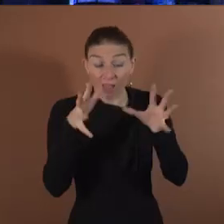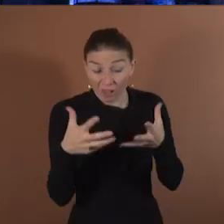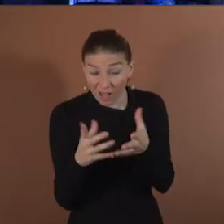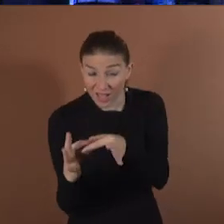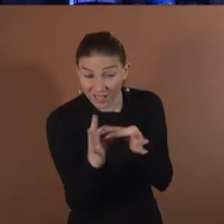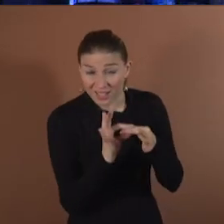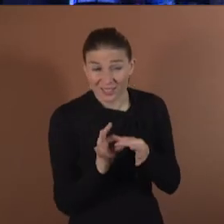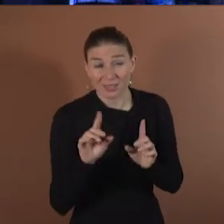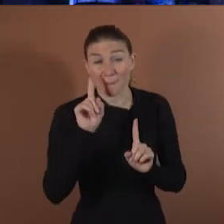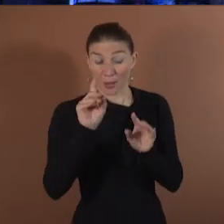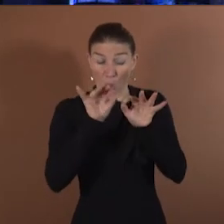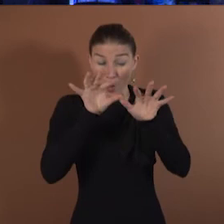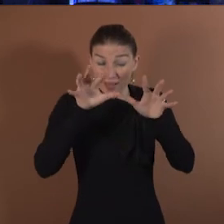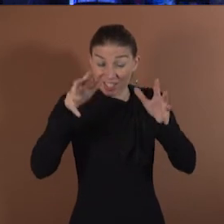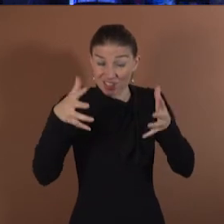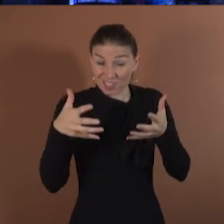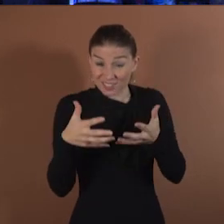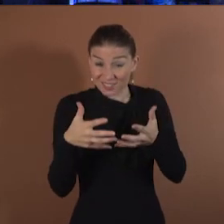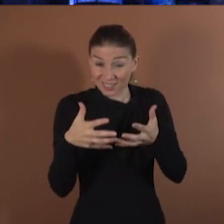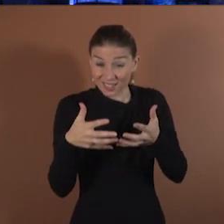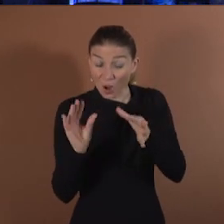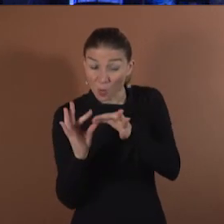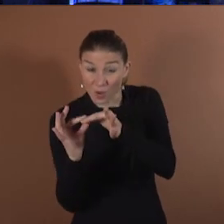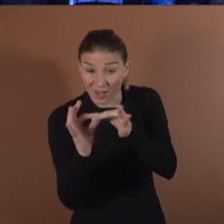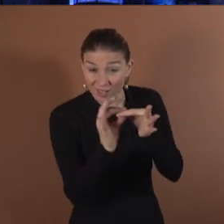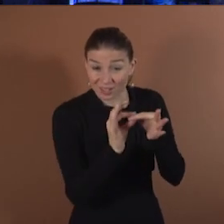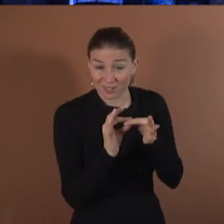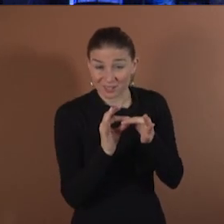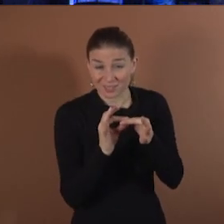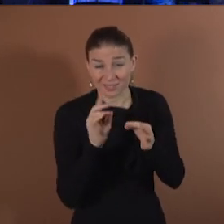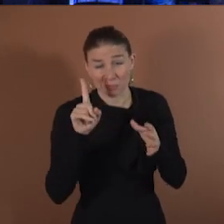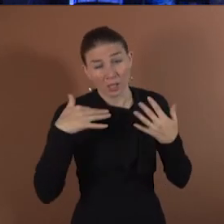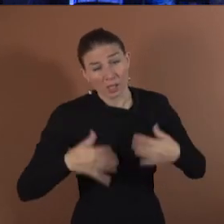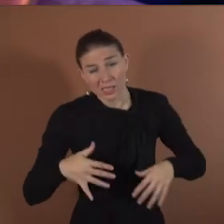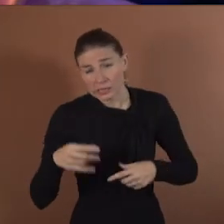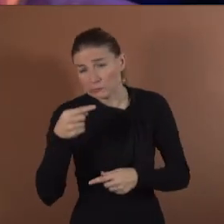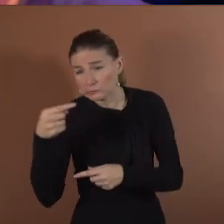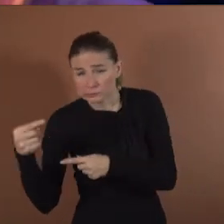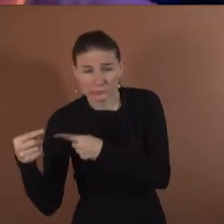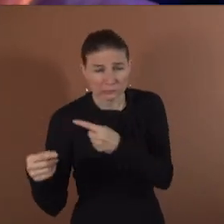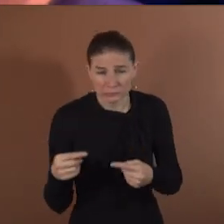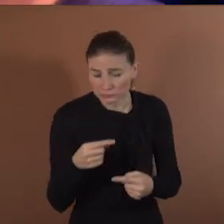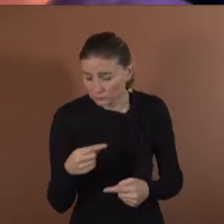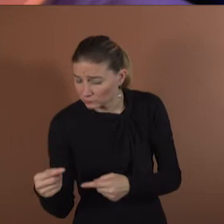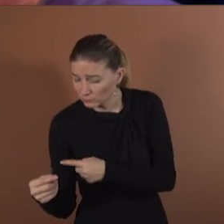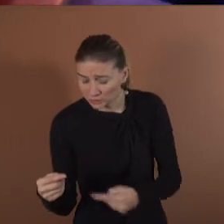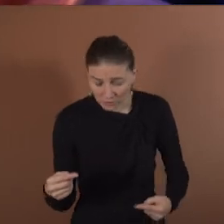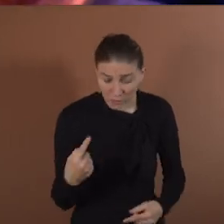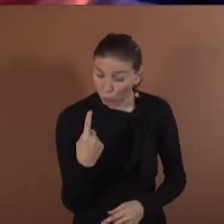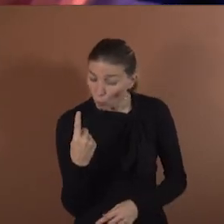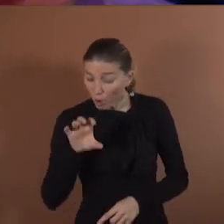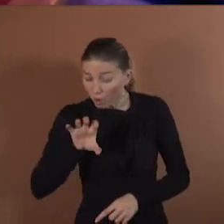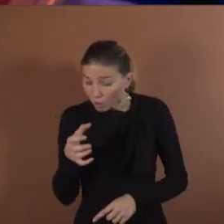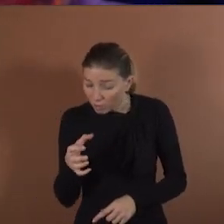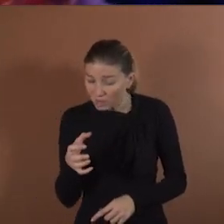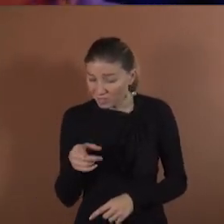everywhere. And they've now got to the stage where individual nations can no longer solve them individually. So my argument in Berlin